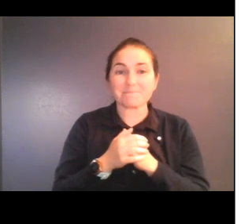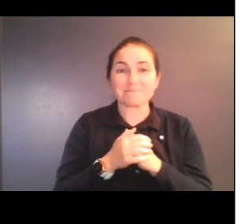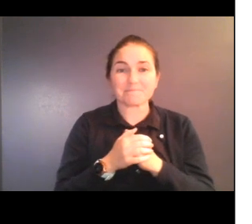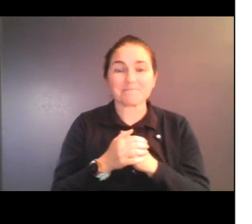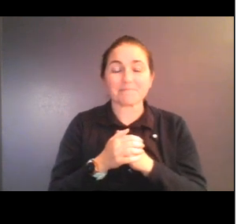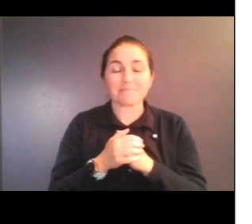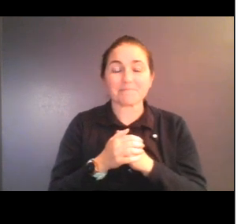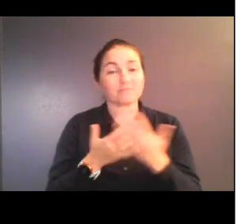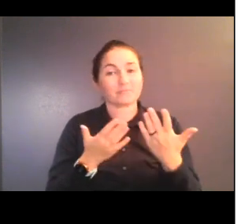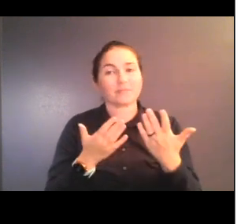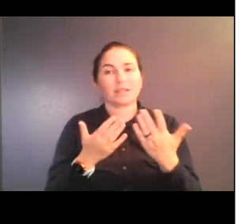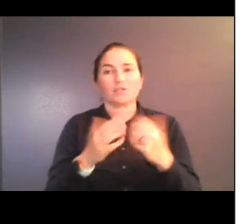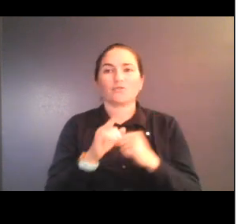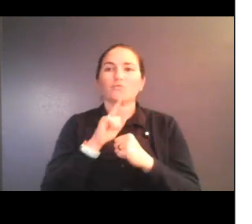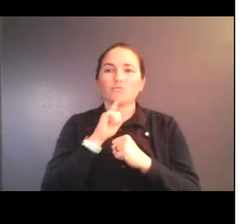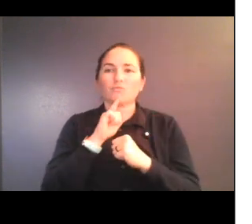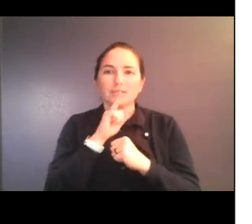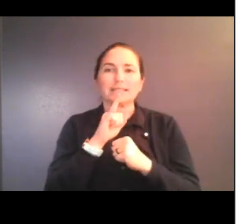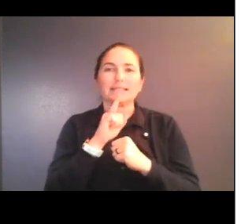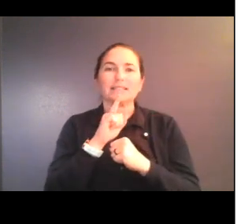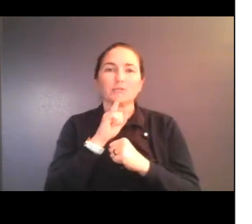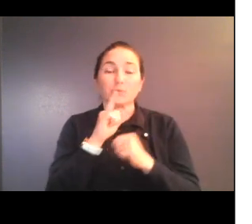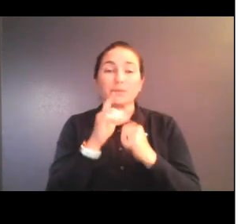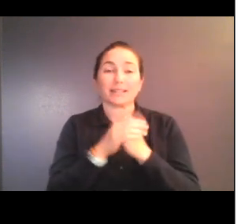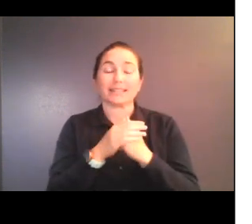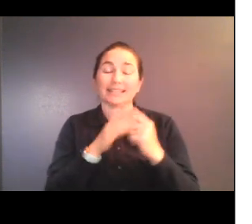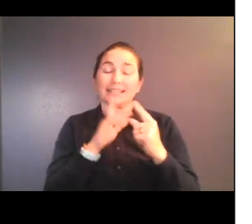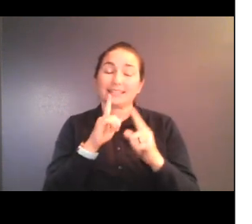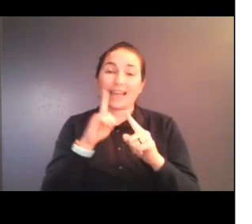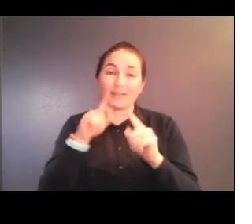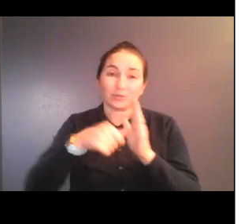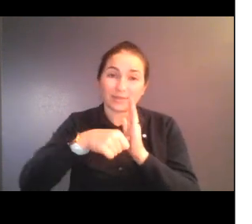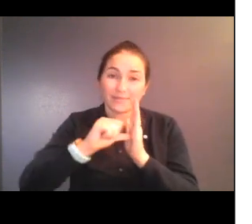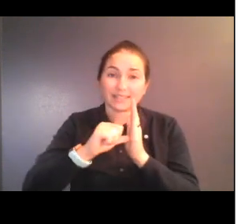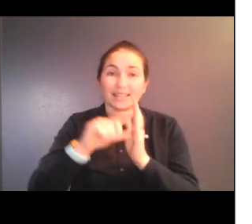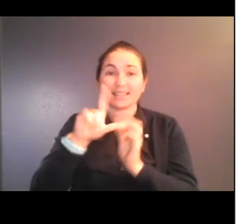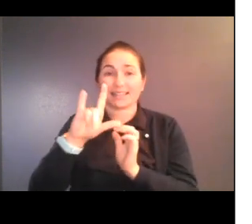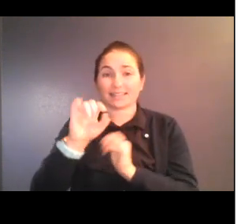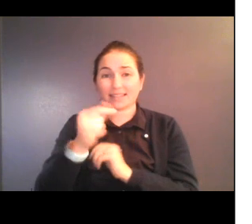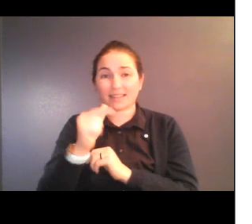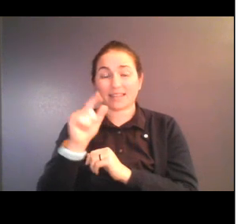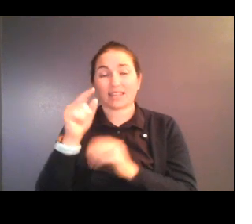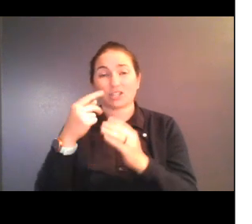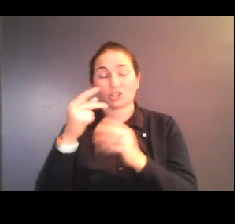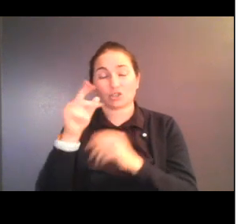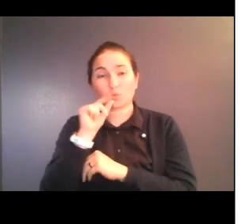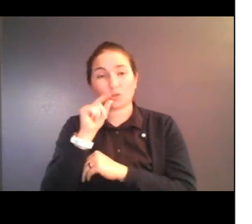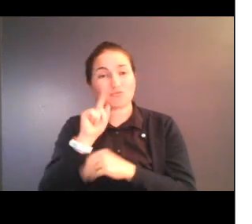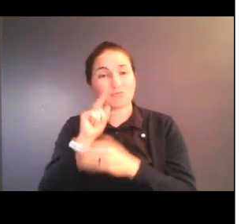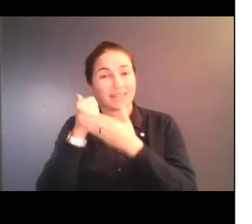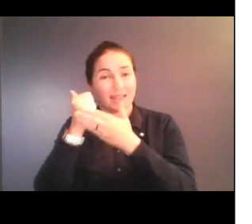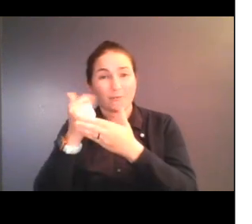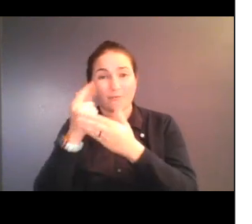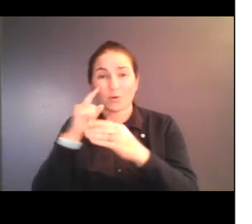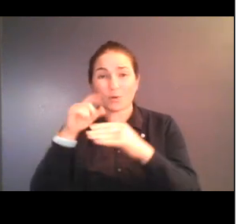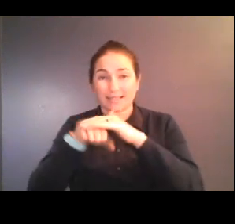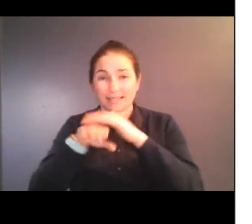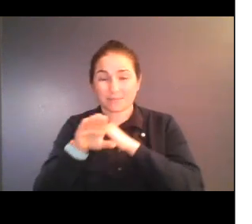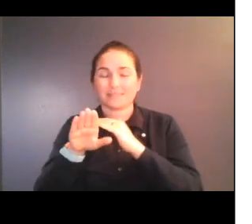it cannot be understated how important Twitter has been, or Twitter has been, for accessibility. It makes conferences so much